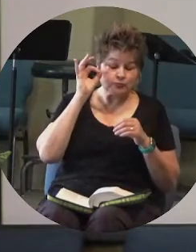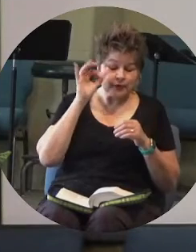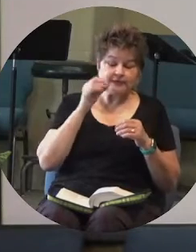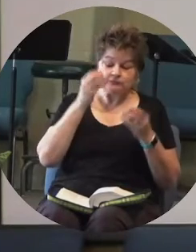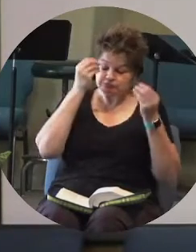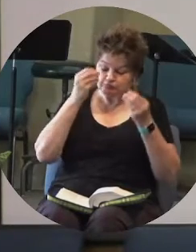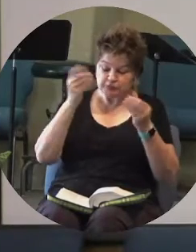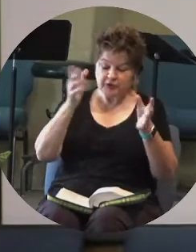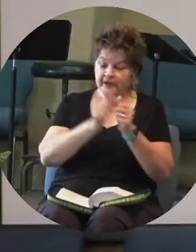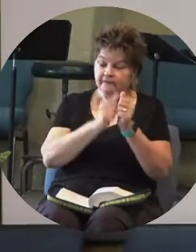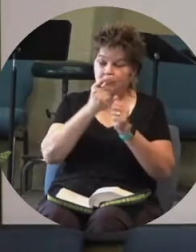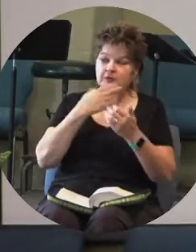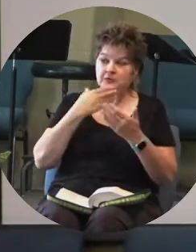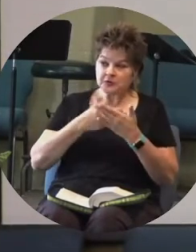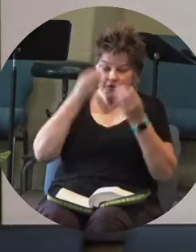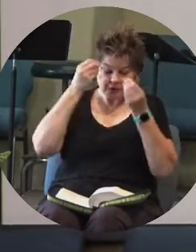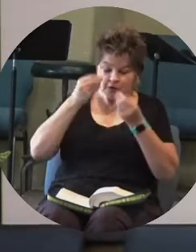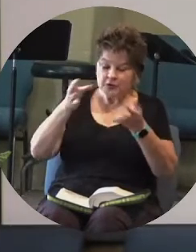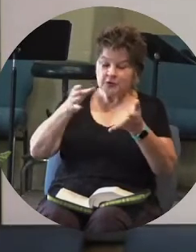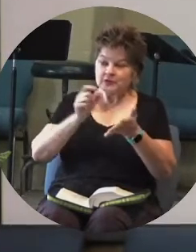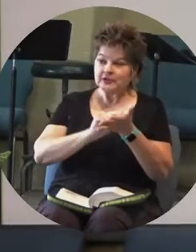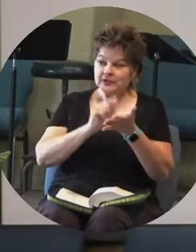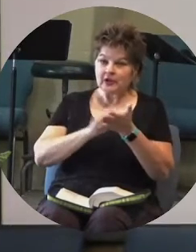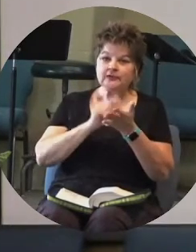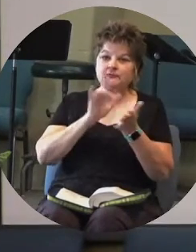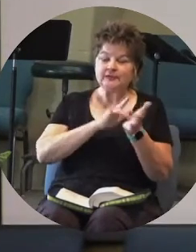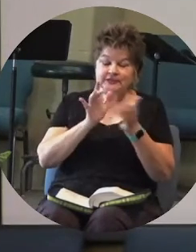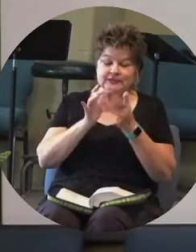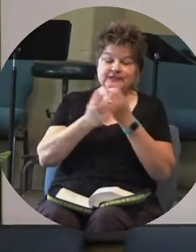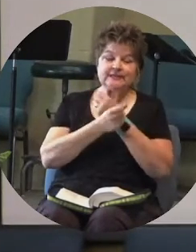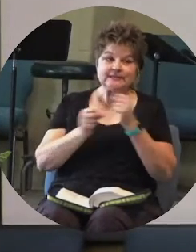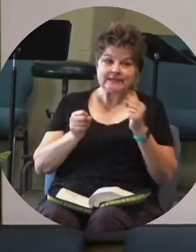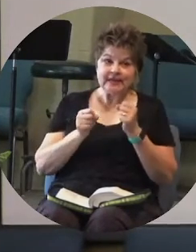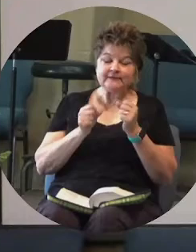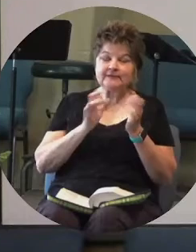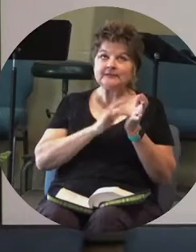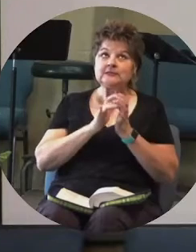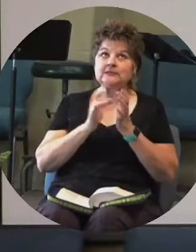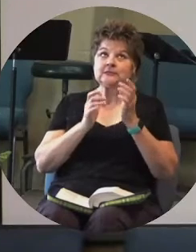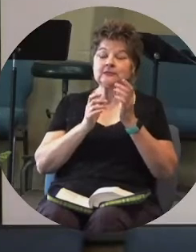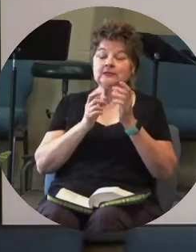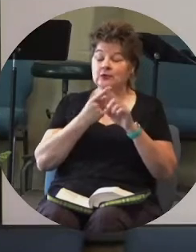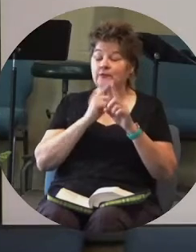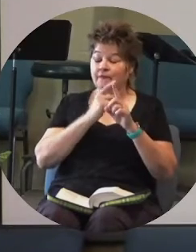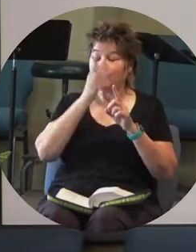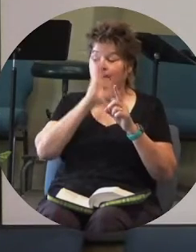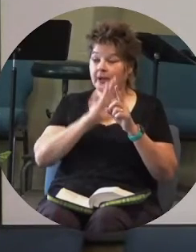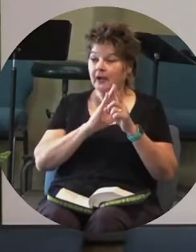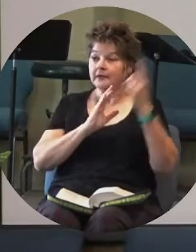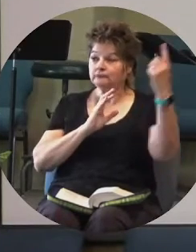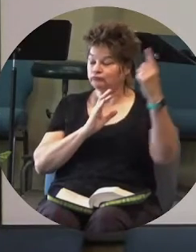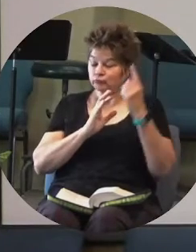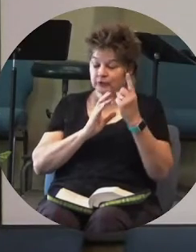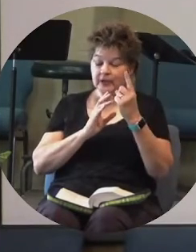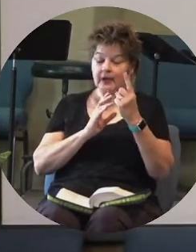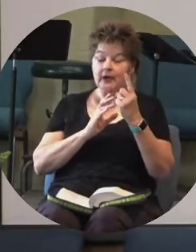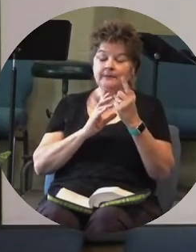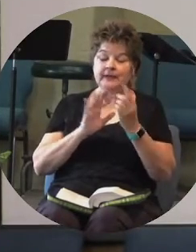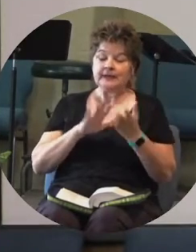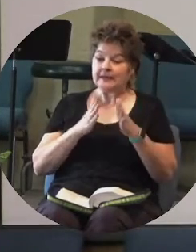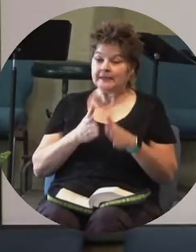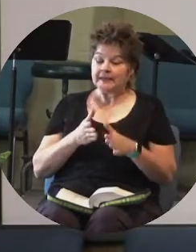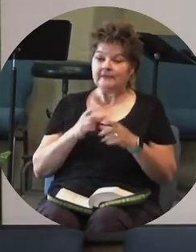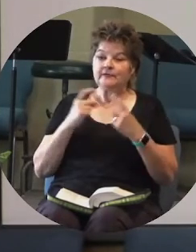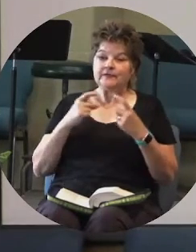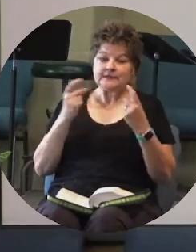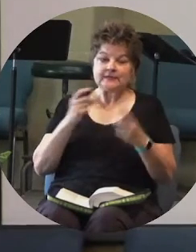the gospel, that Jesus saves, that he's come from God. He's the only Son of God. He died for the sin of the world. He arose from the